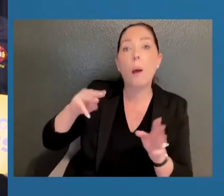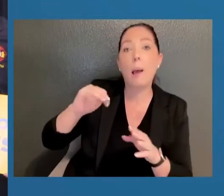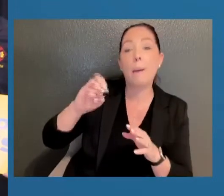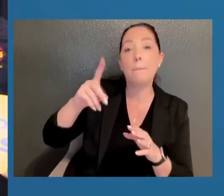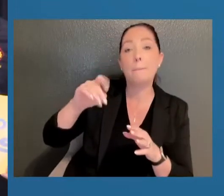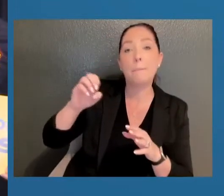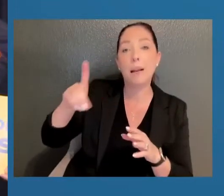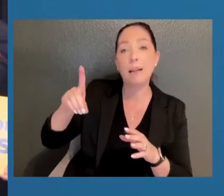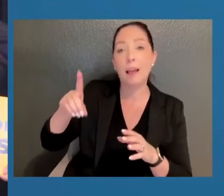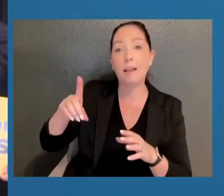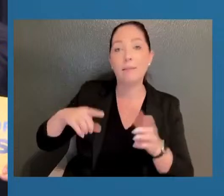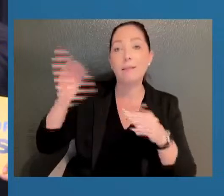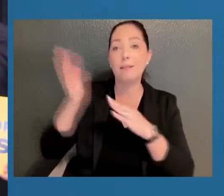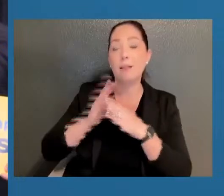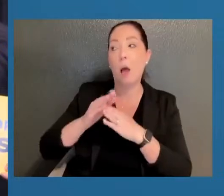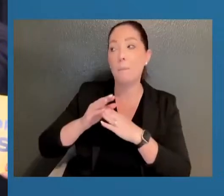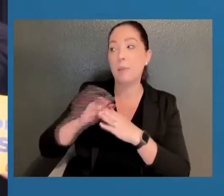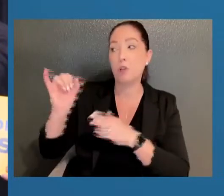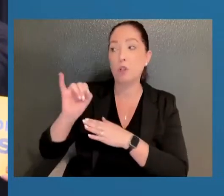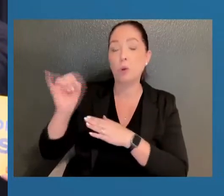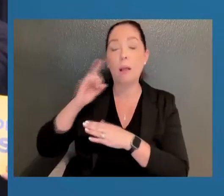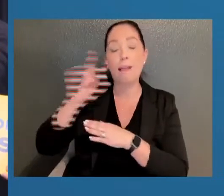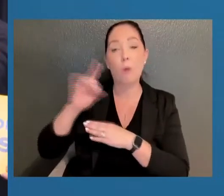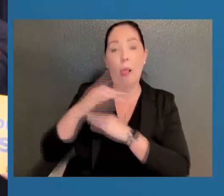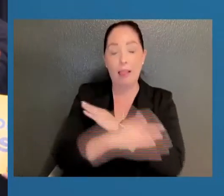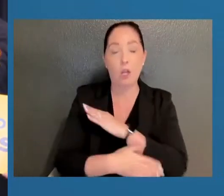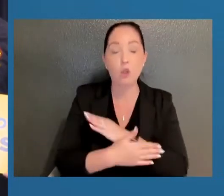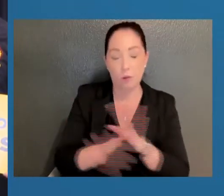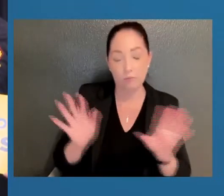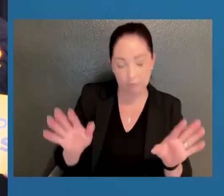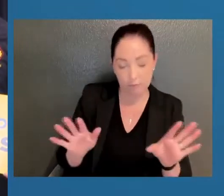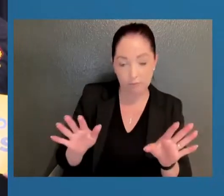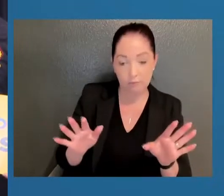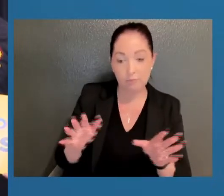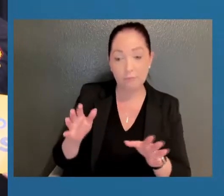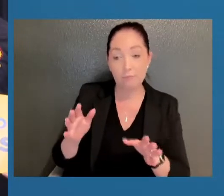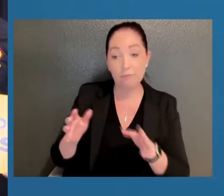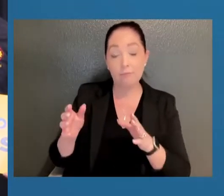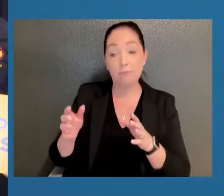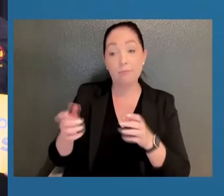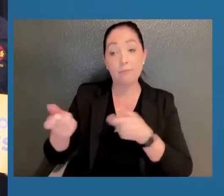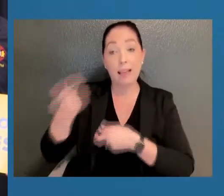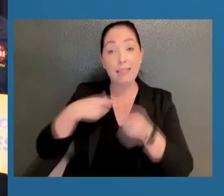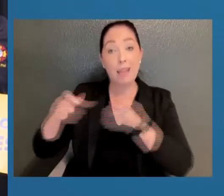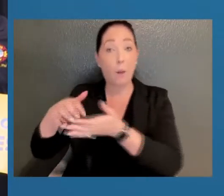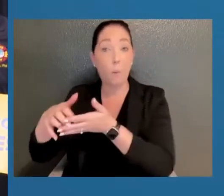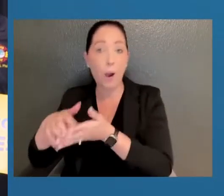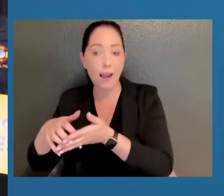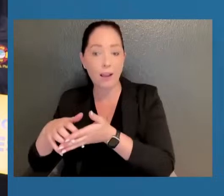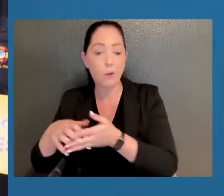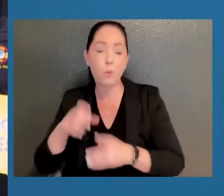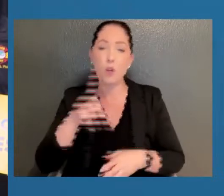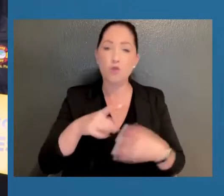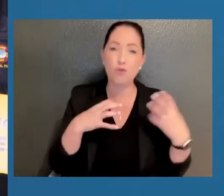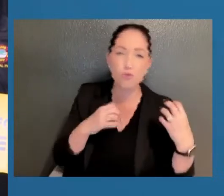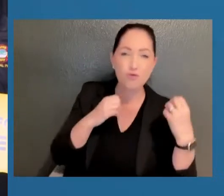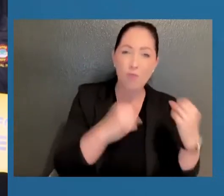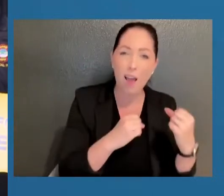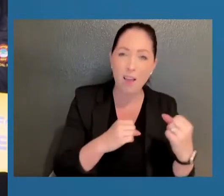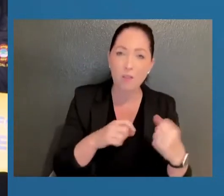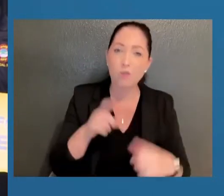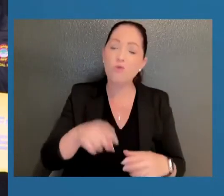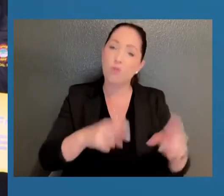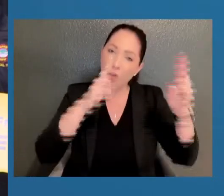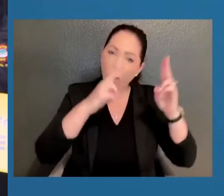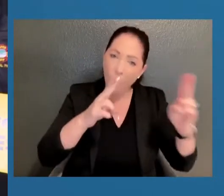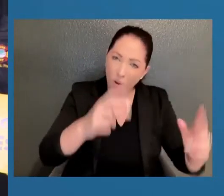in the country. Instead of weakening it, we should strengthen it. We should be honoring the lives that we saved, the doors